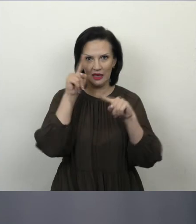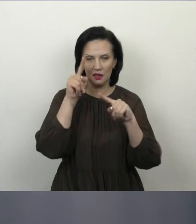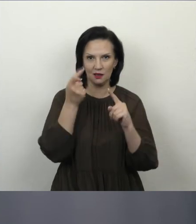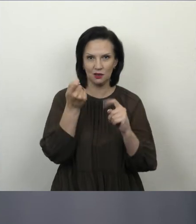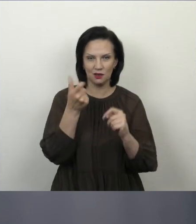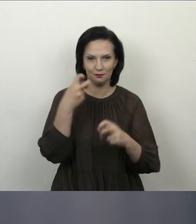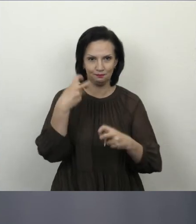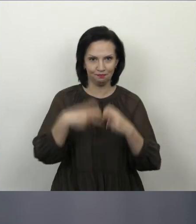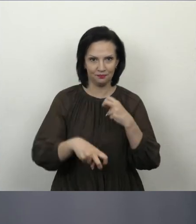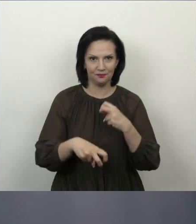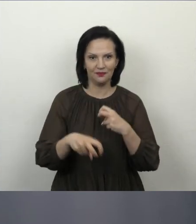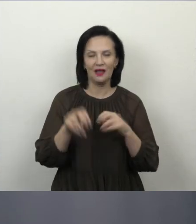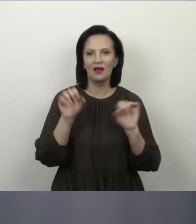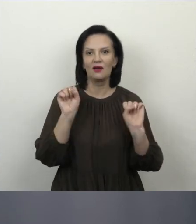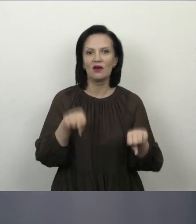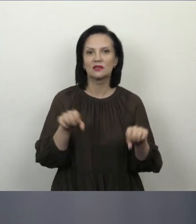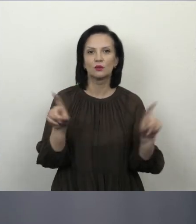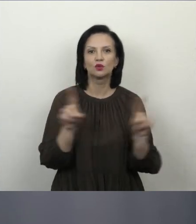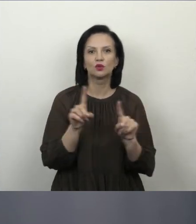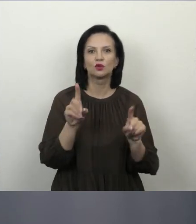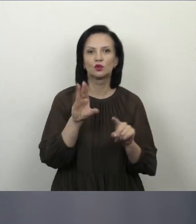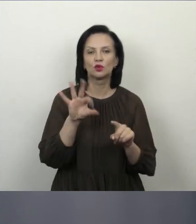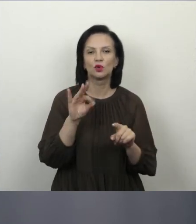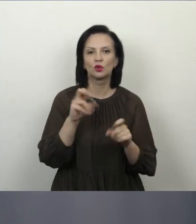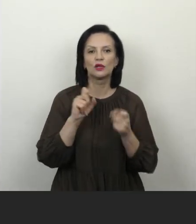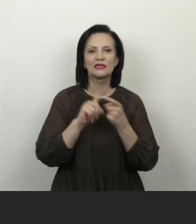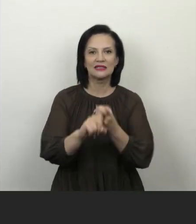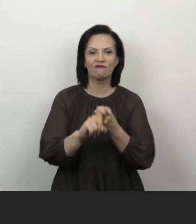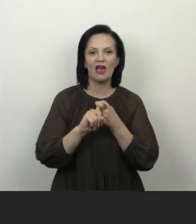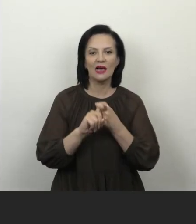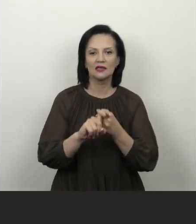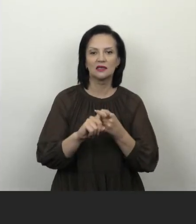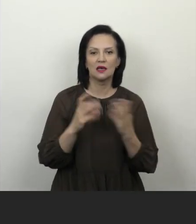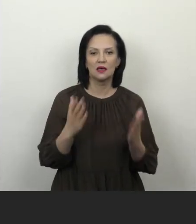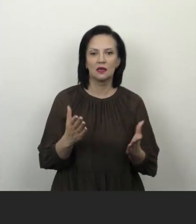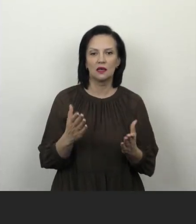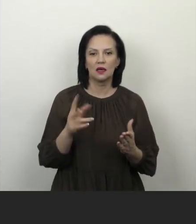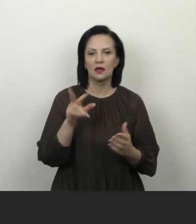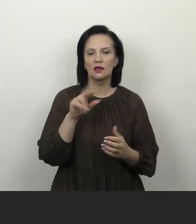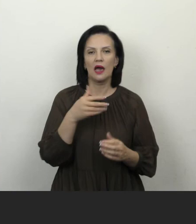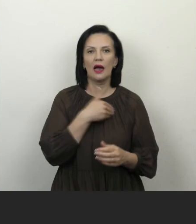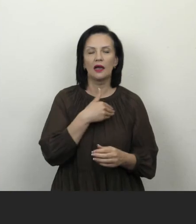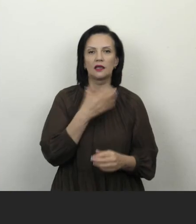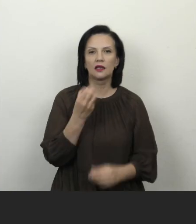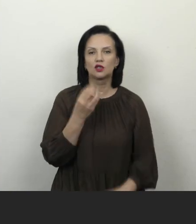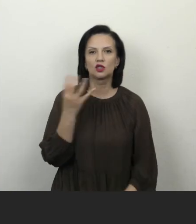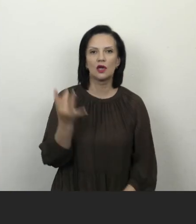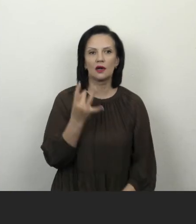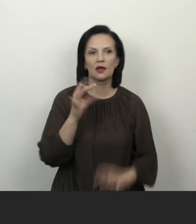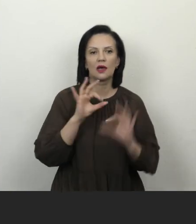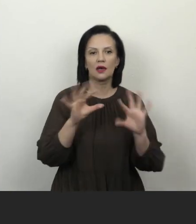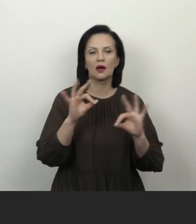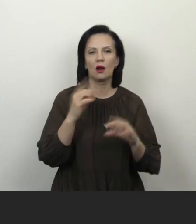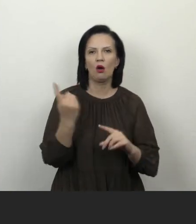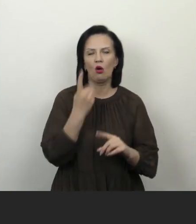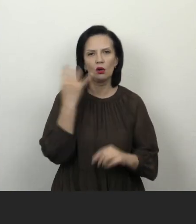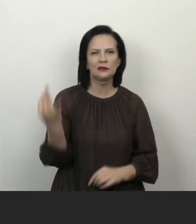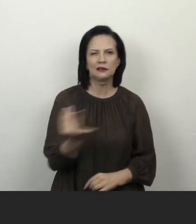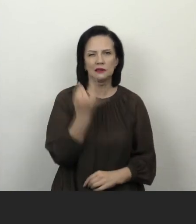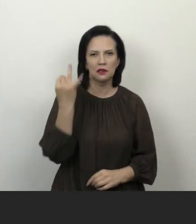Marina, over to you. Apologies for technical issues. I guess that's internet connection. Let me just